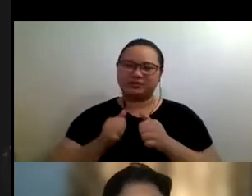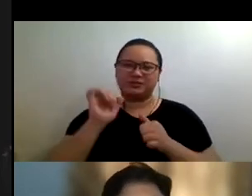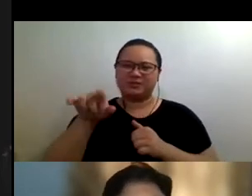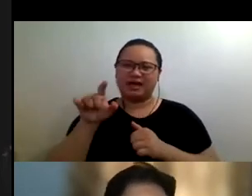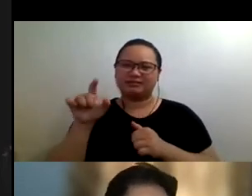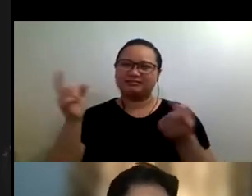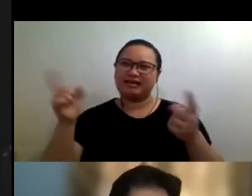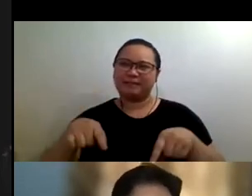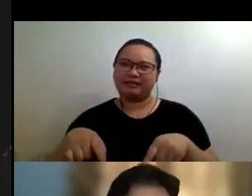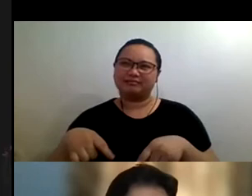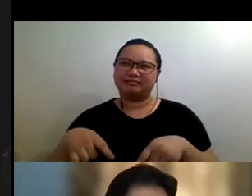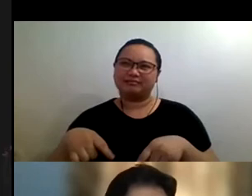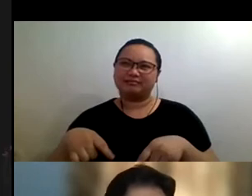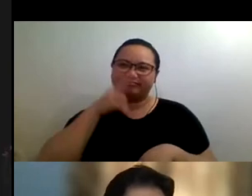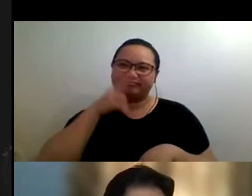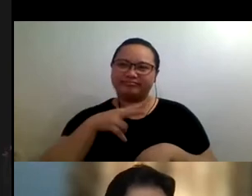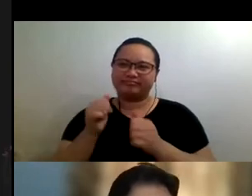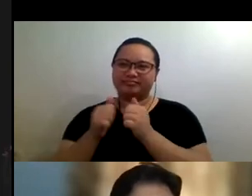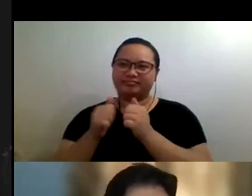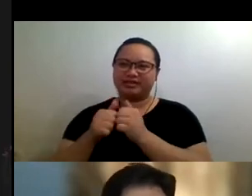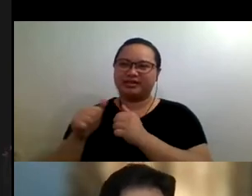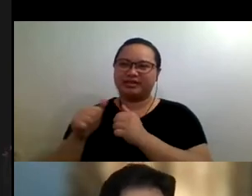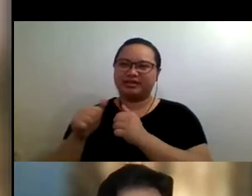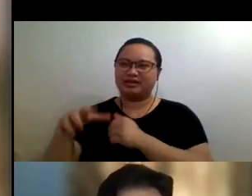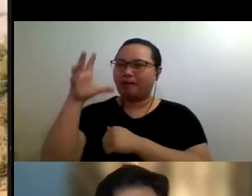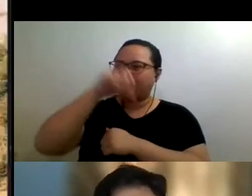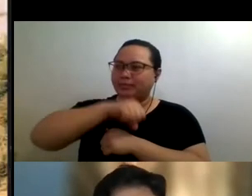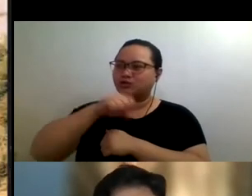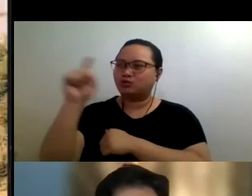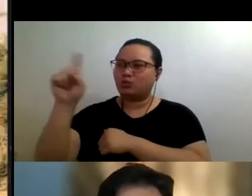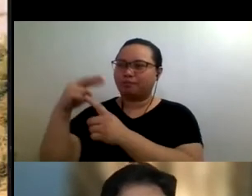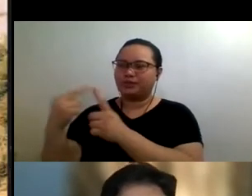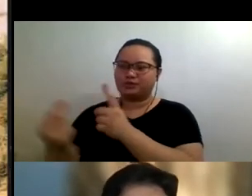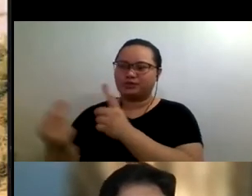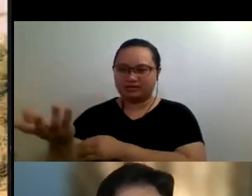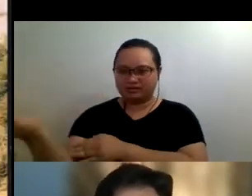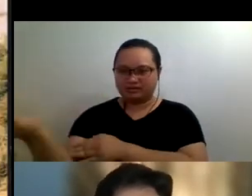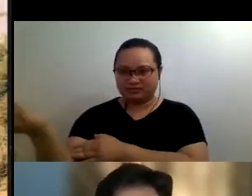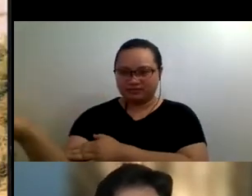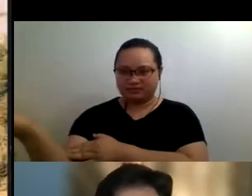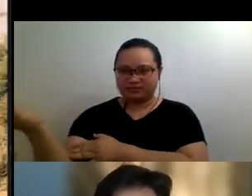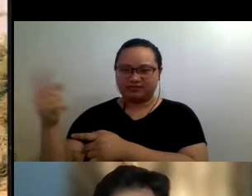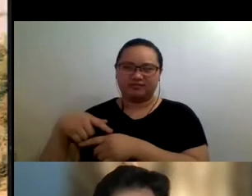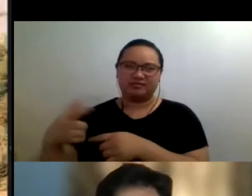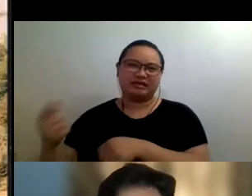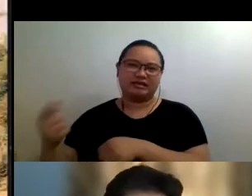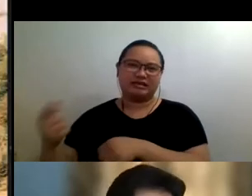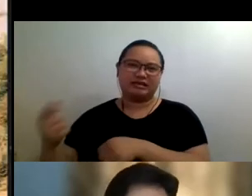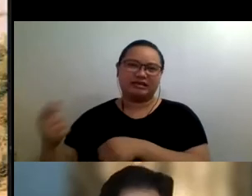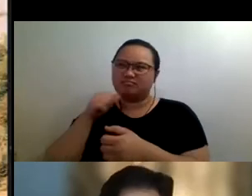I missed taking their perspective. And second, I spent too little time with them. You